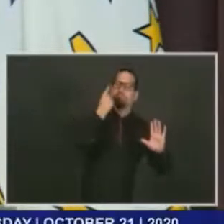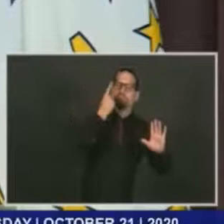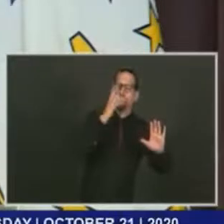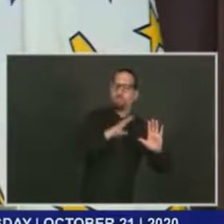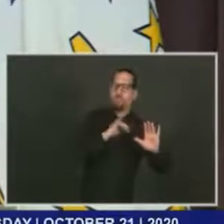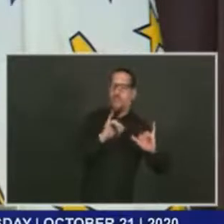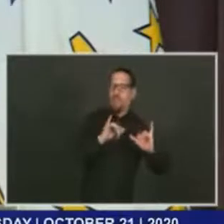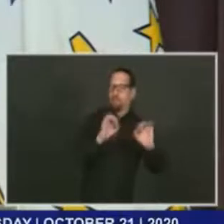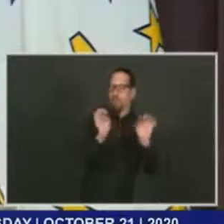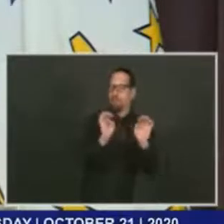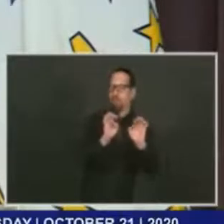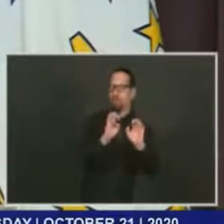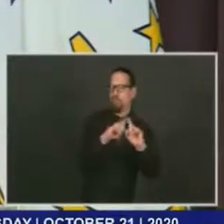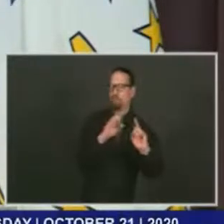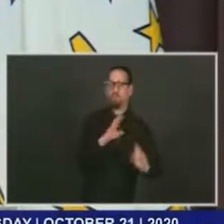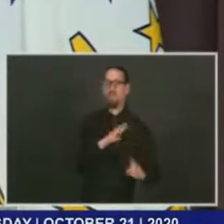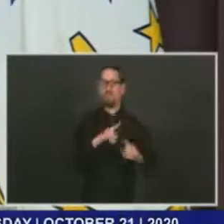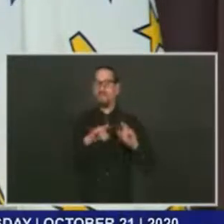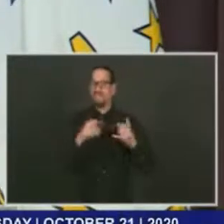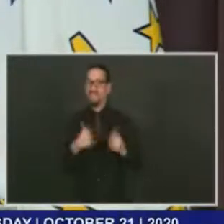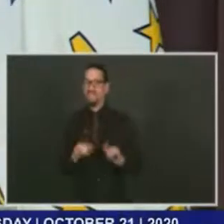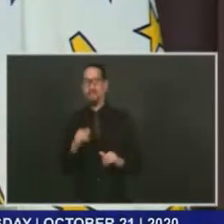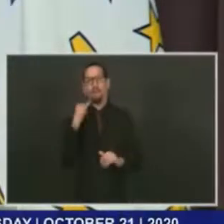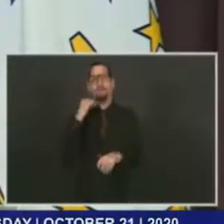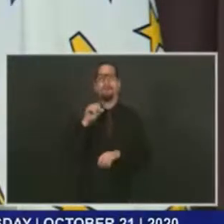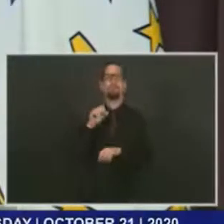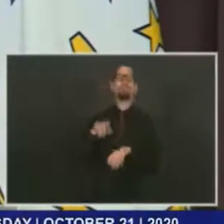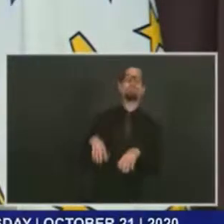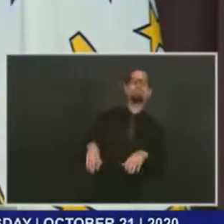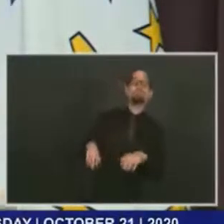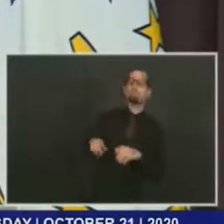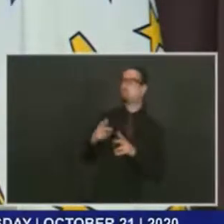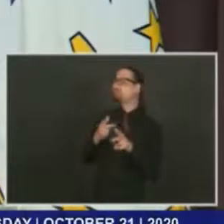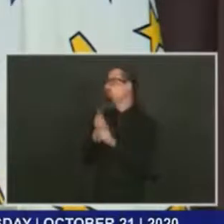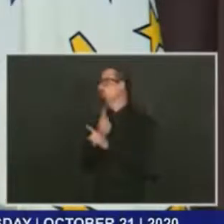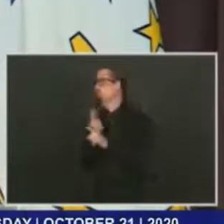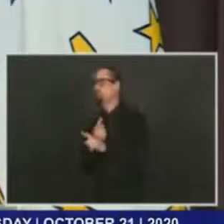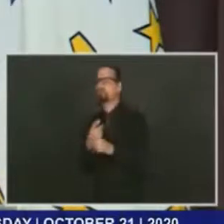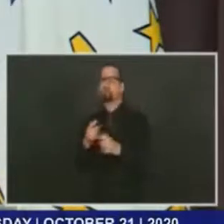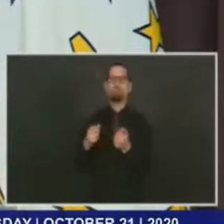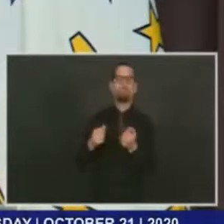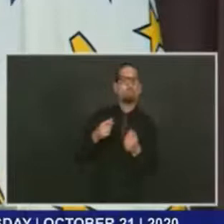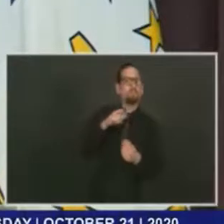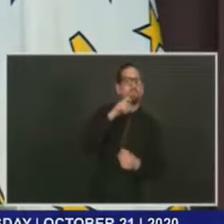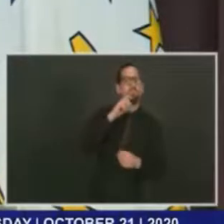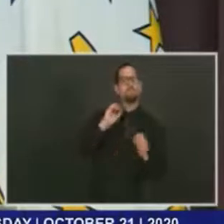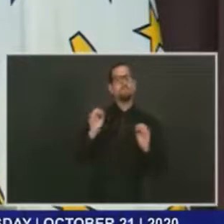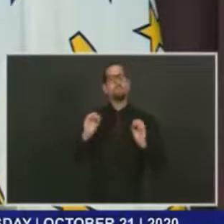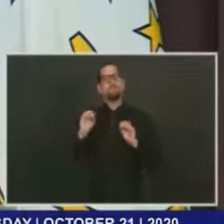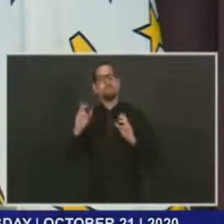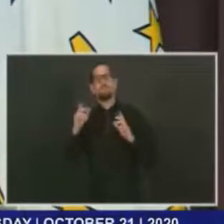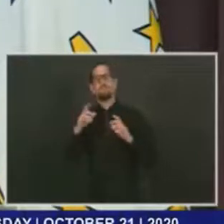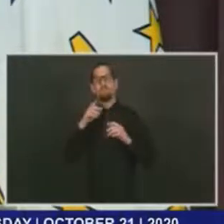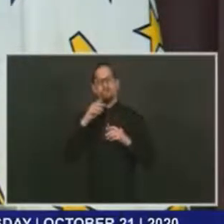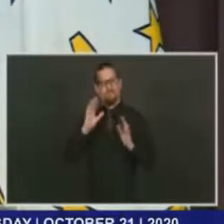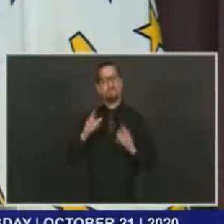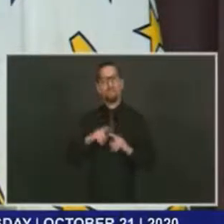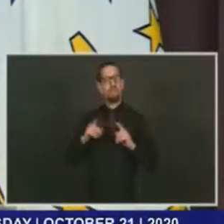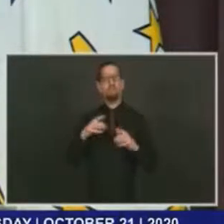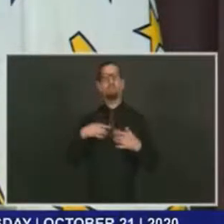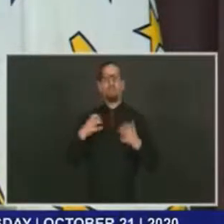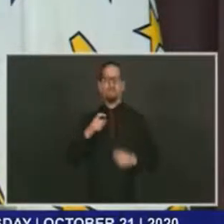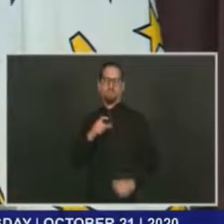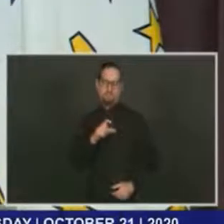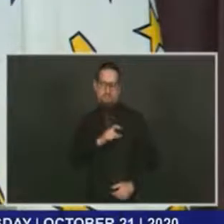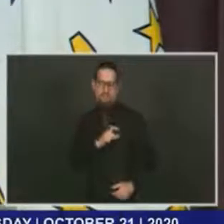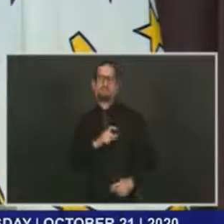including police, myself. Let's go. Strap the mask on and don't